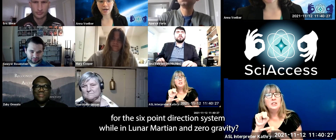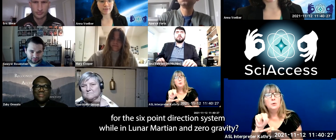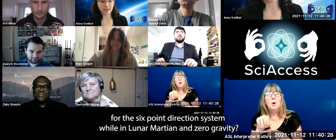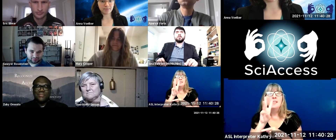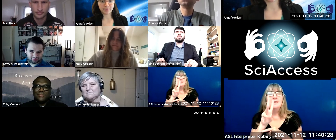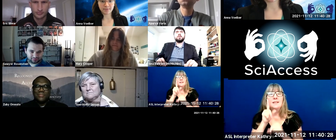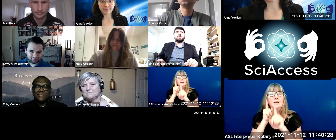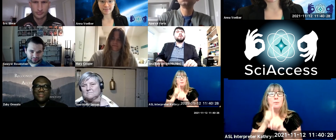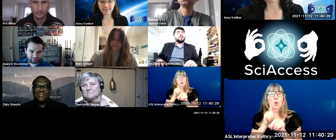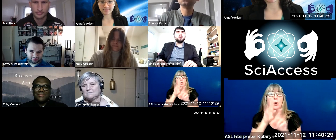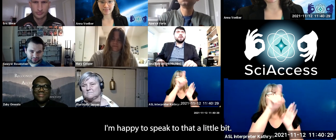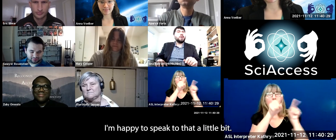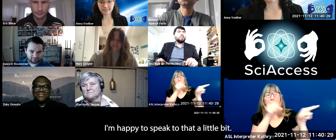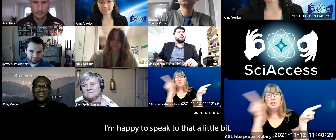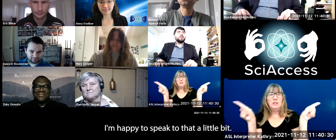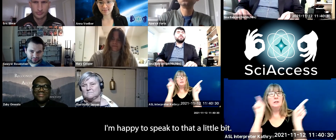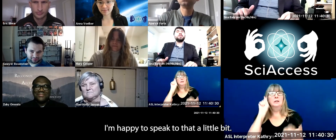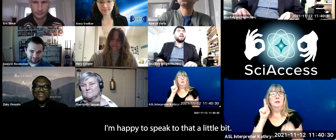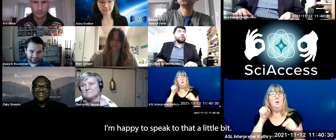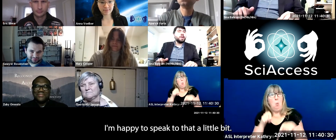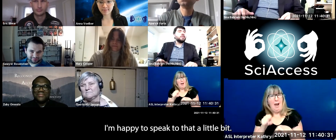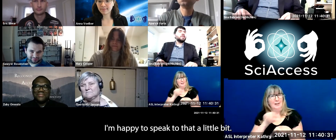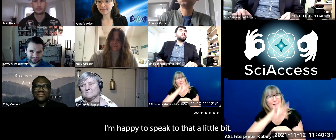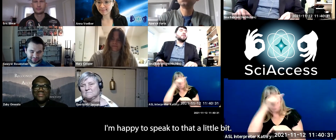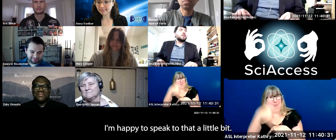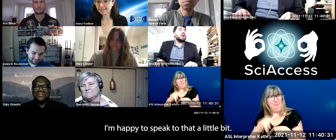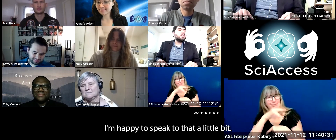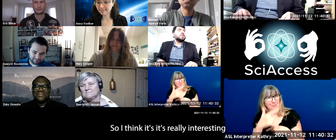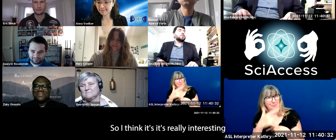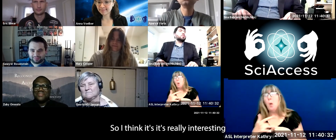zero gravity? I'm happy to speak to that a little bit.